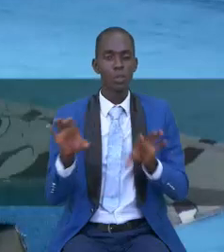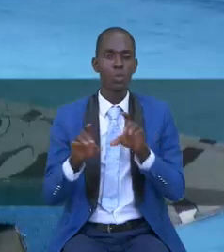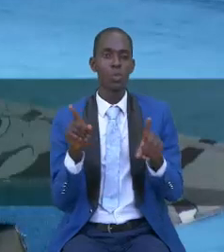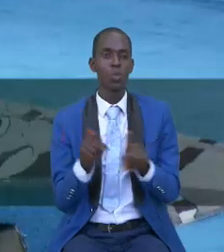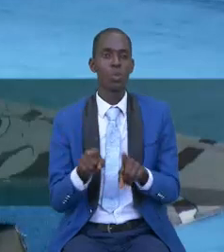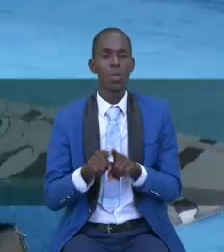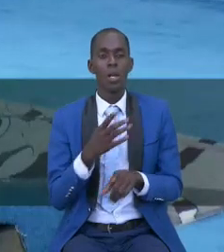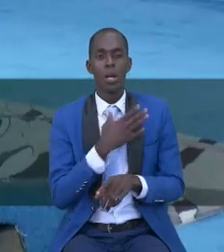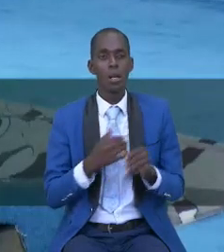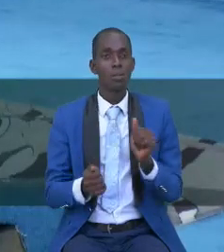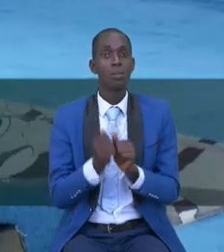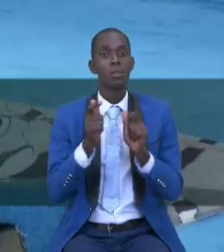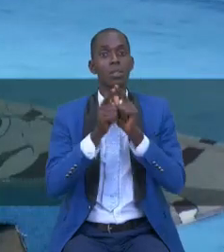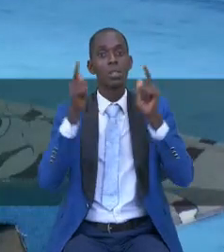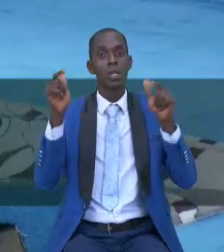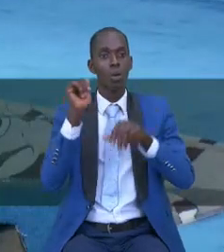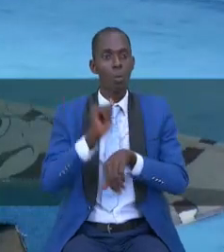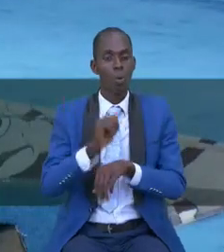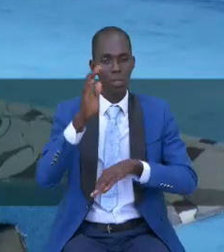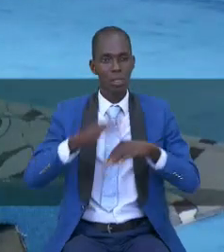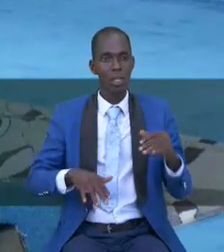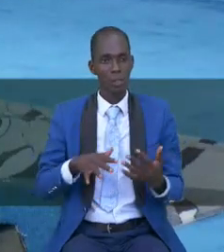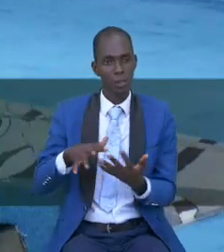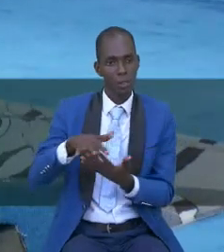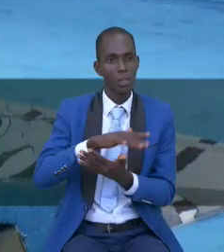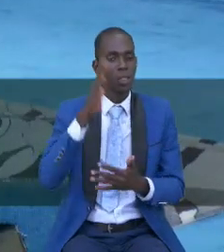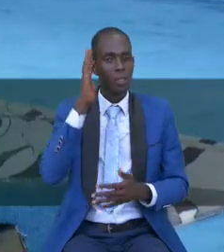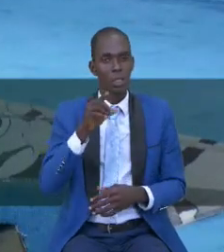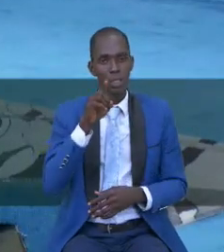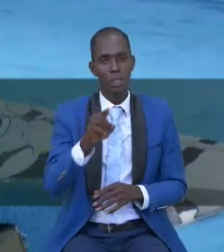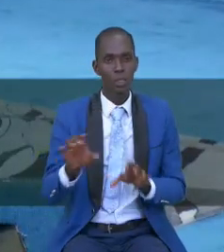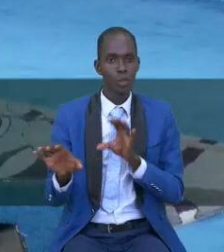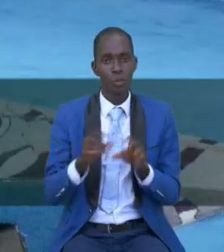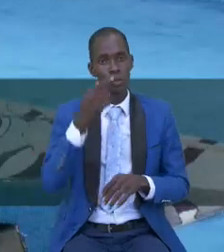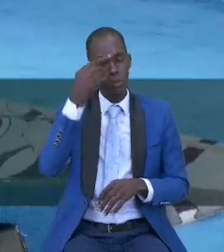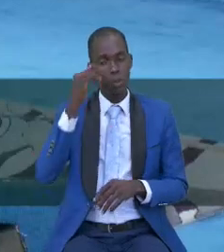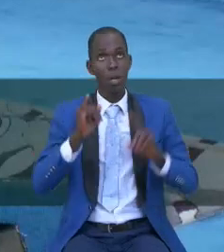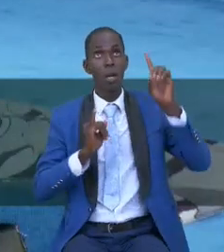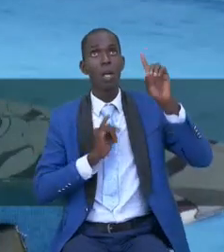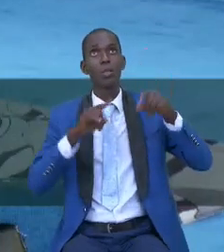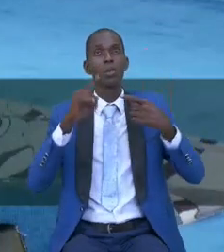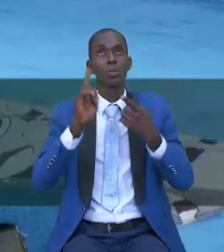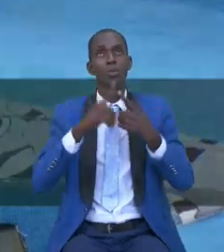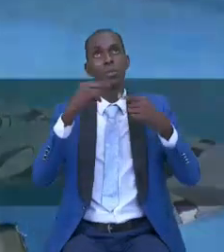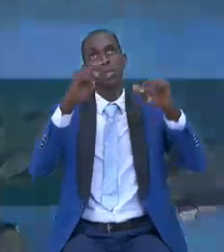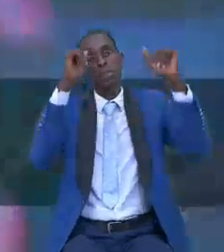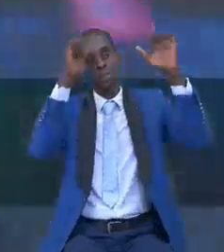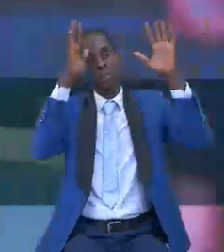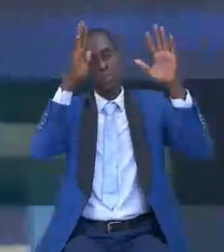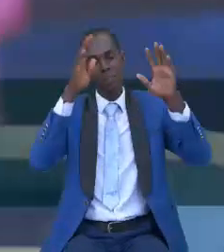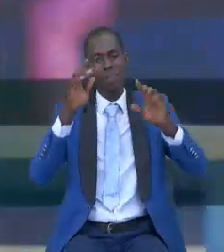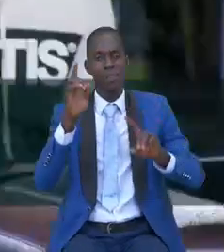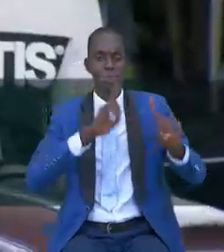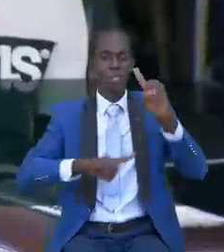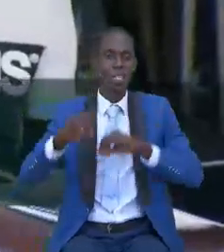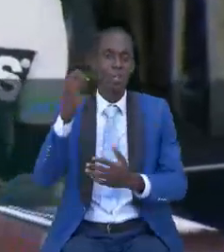And greater works than these shall he do, because I go to the Father. Somebody shout amen.